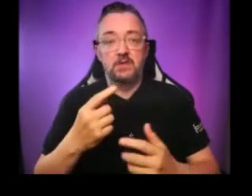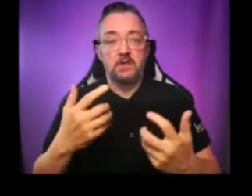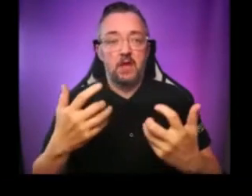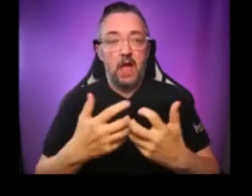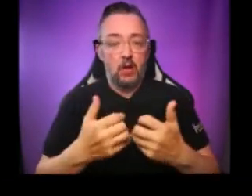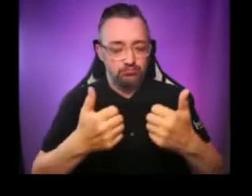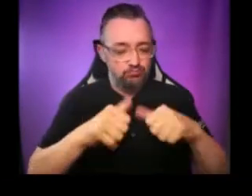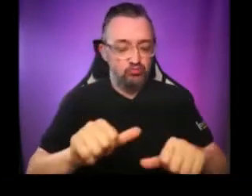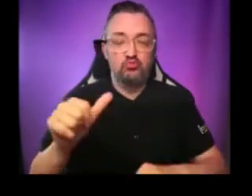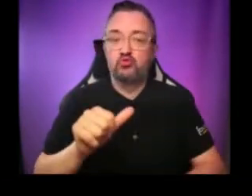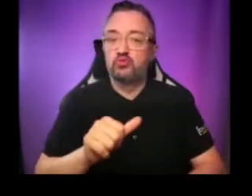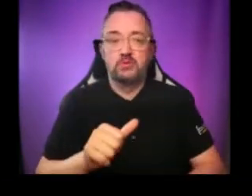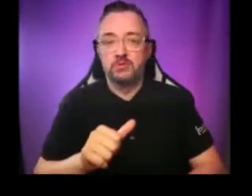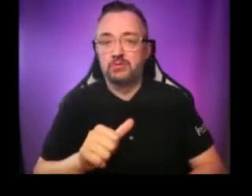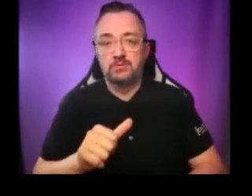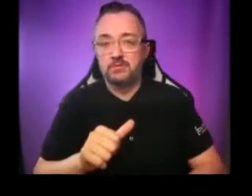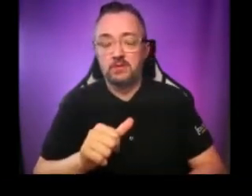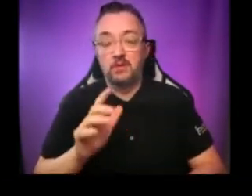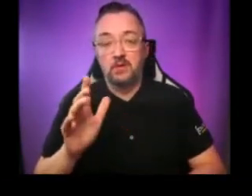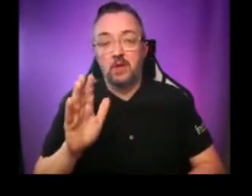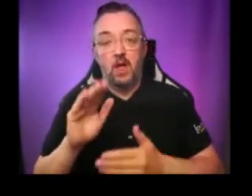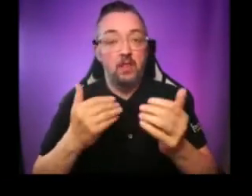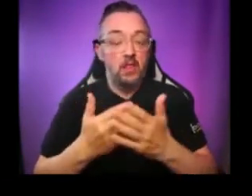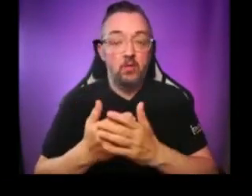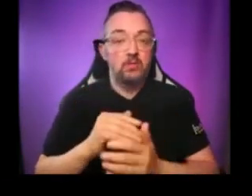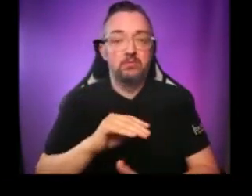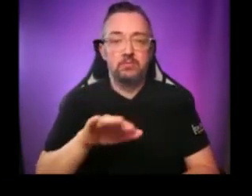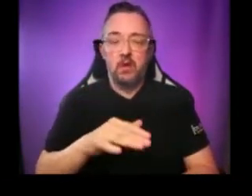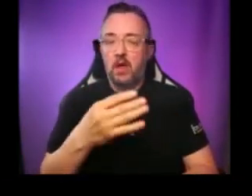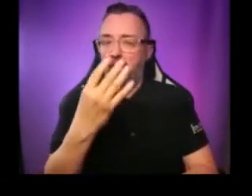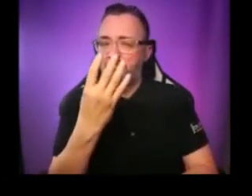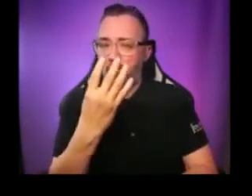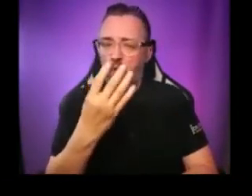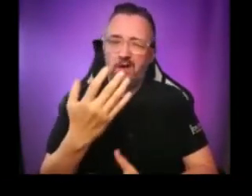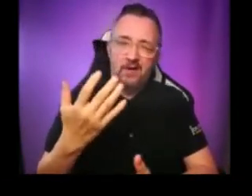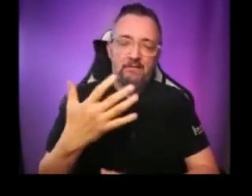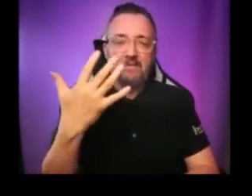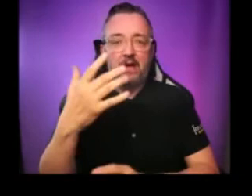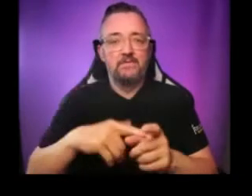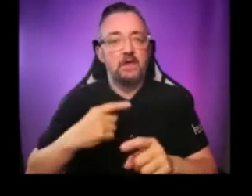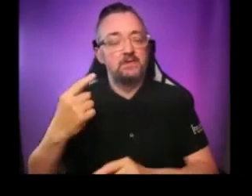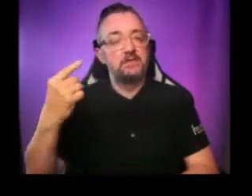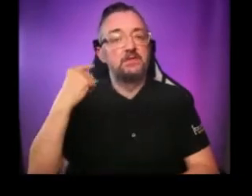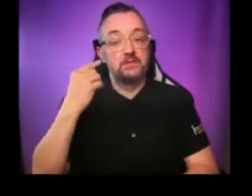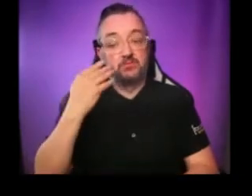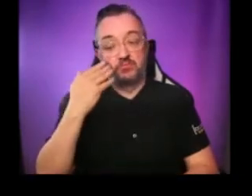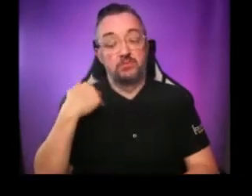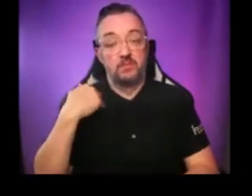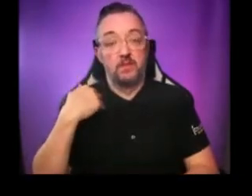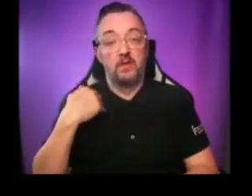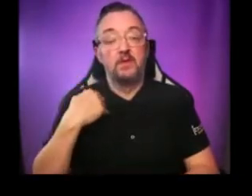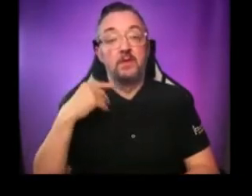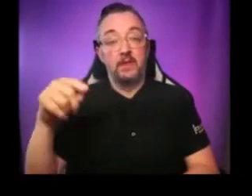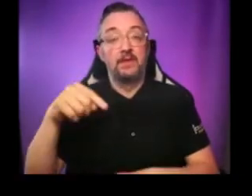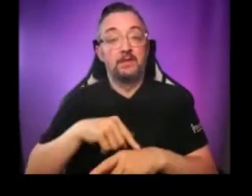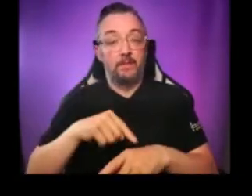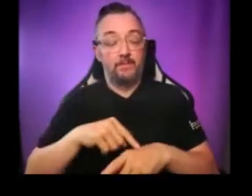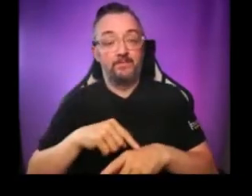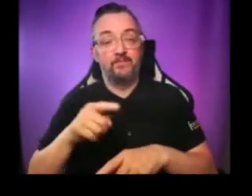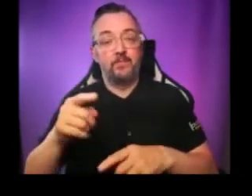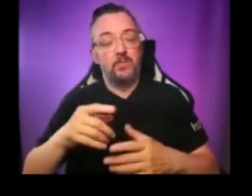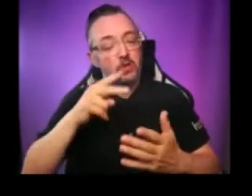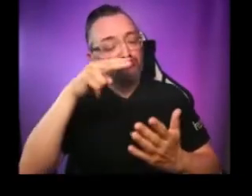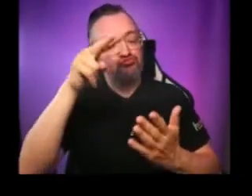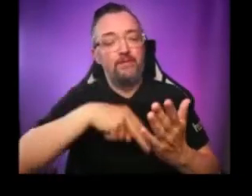this. That was until 4 or 5 years ago. At that point in time, you know, the Lancet review,